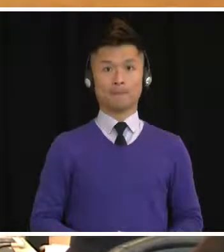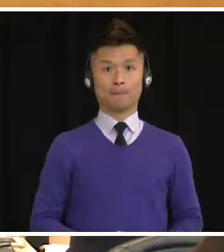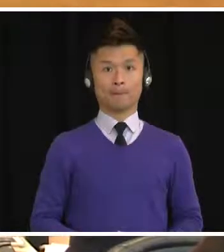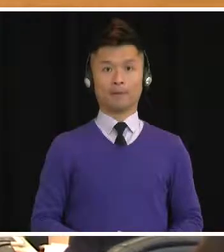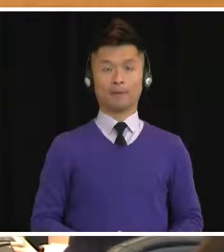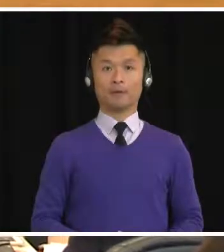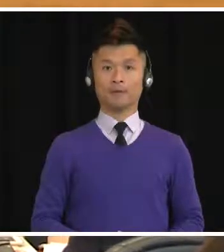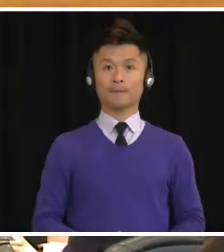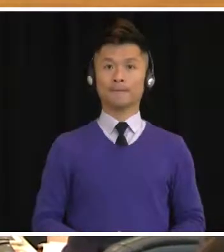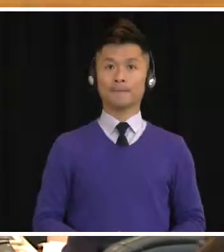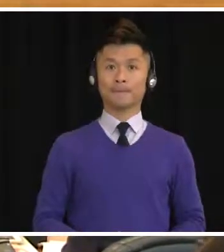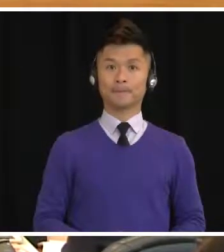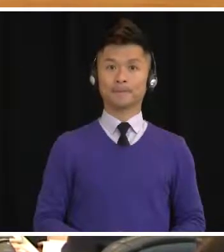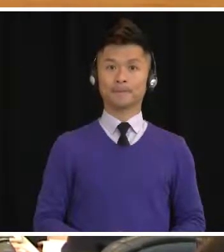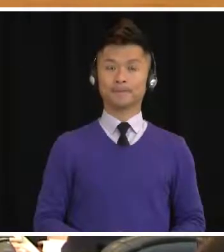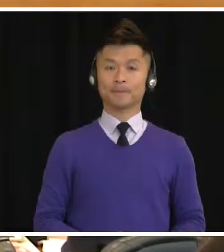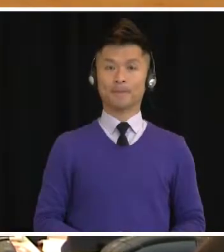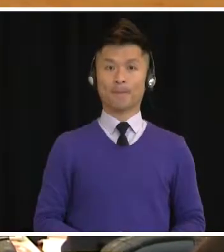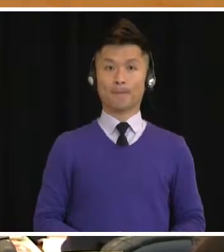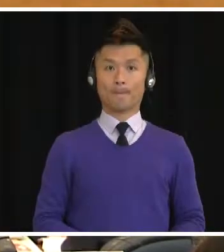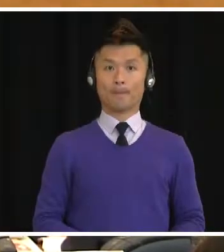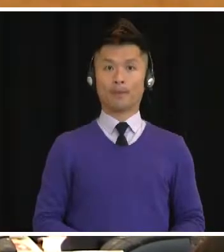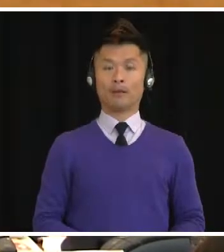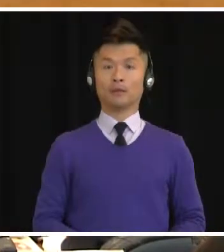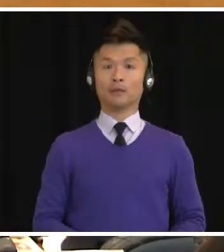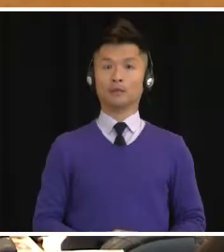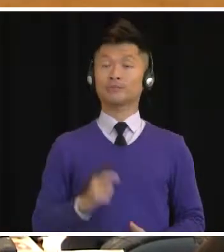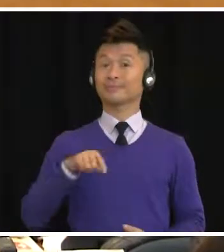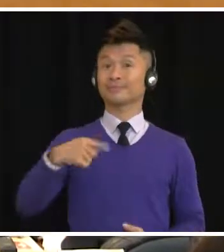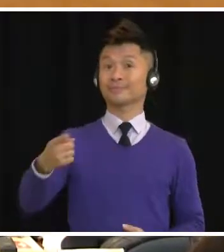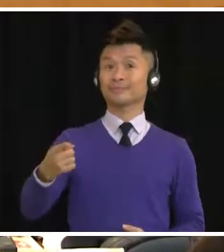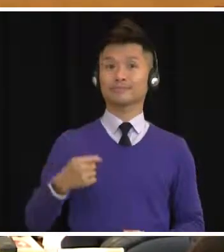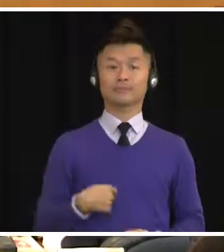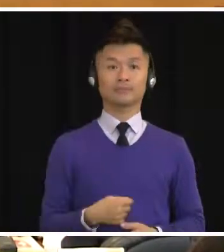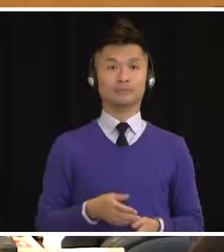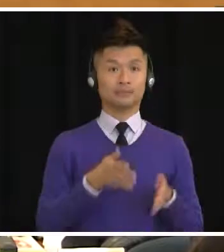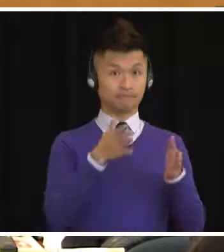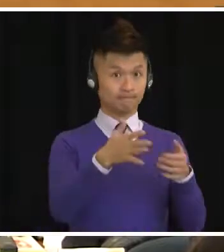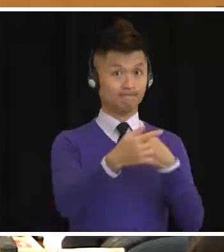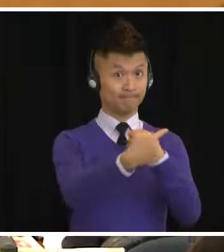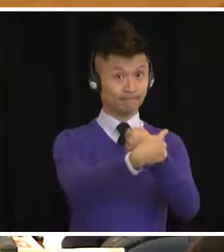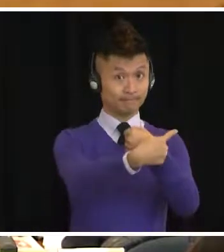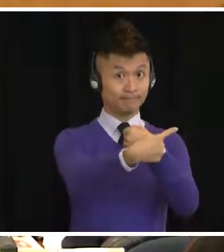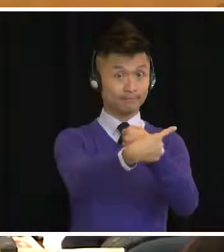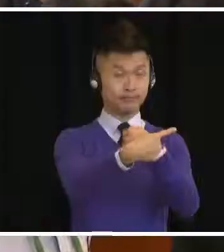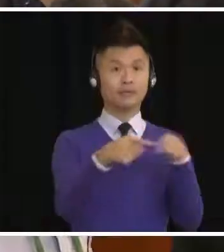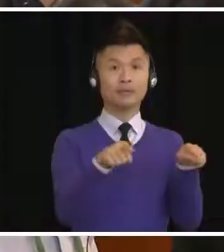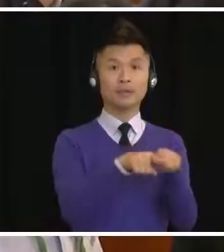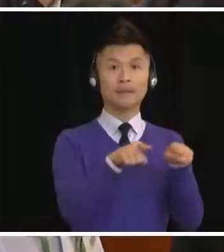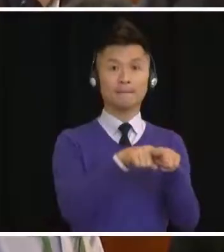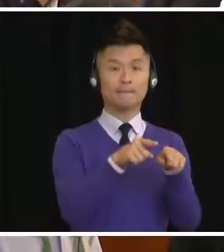Moving to cluster 1 on general measure of implementation, and Mrs. Lundy has the floor.